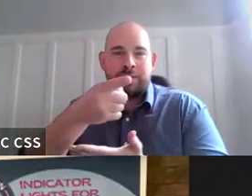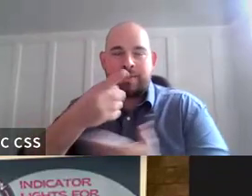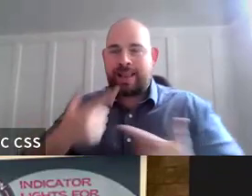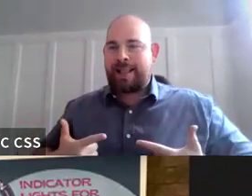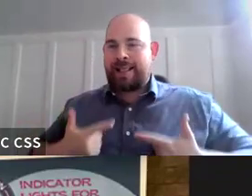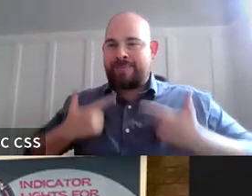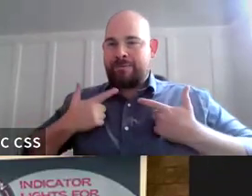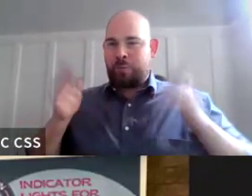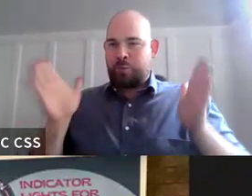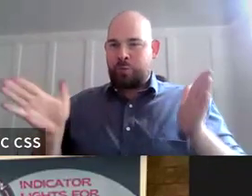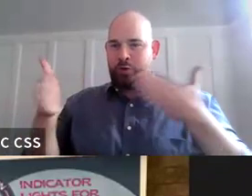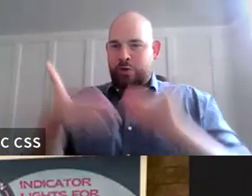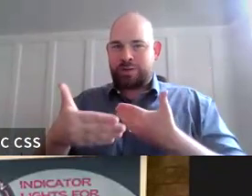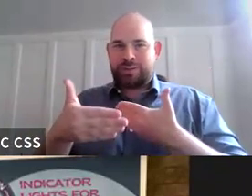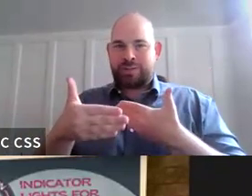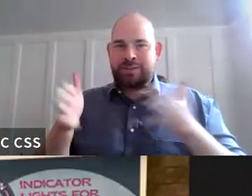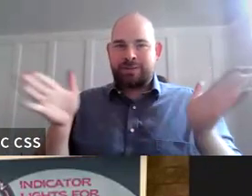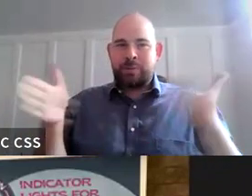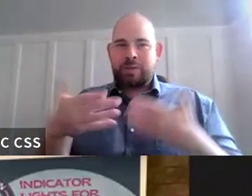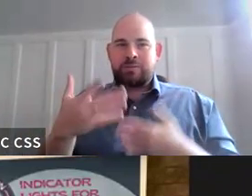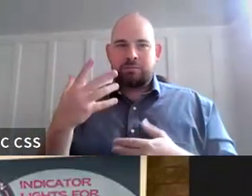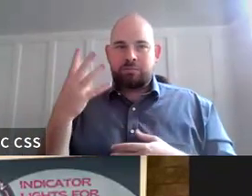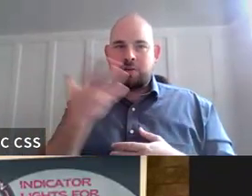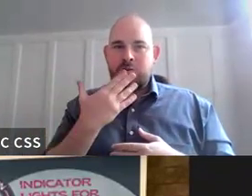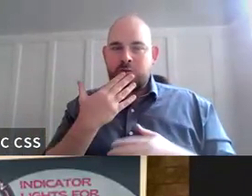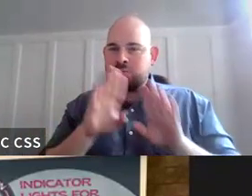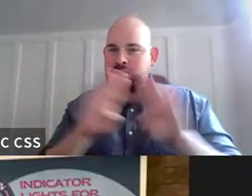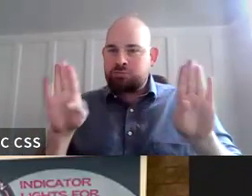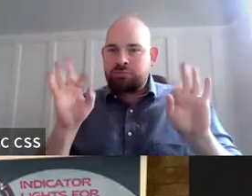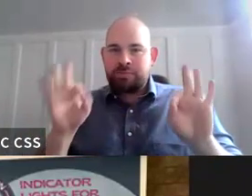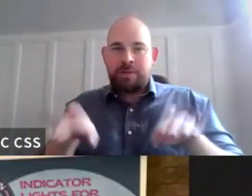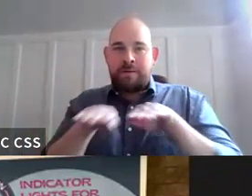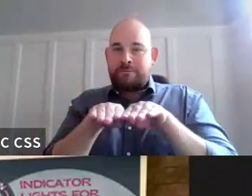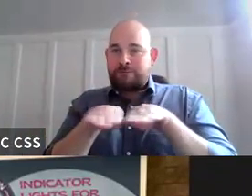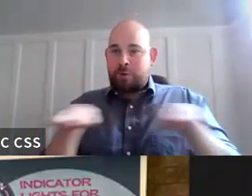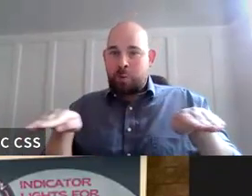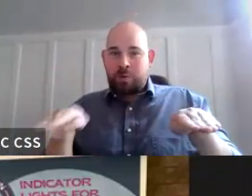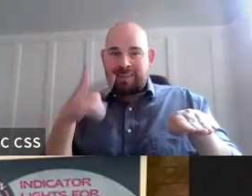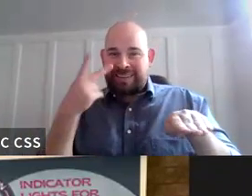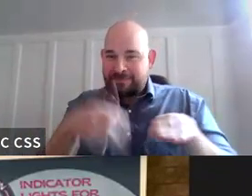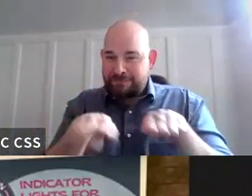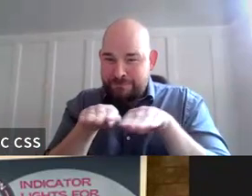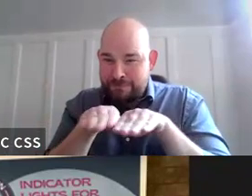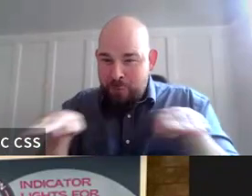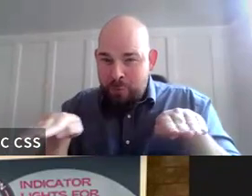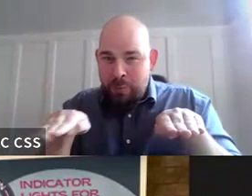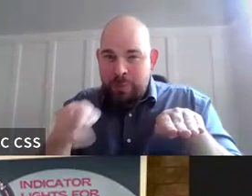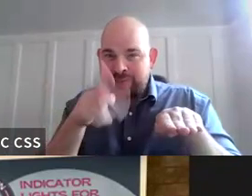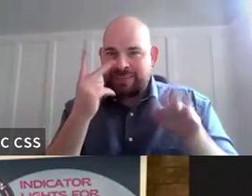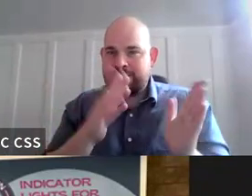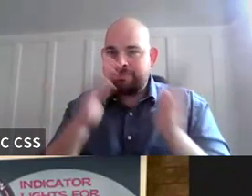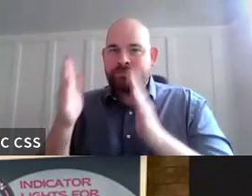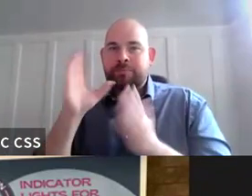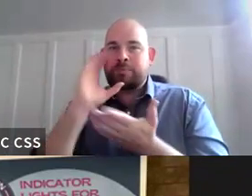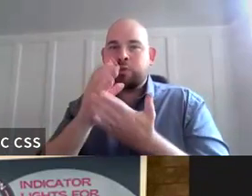day. So you can see there, it talks about like how right here, it's like the living room area. You could see the pictures here where it talks about that.